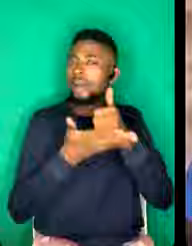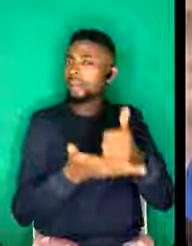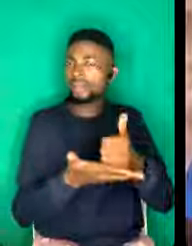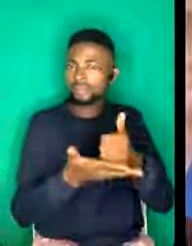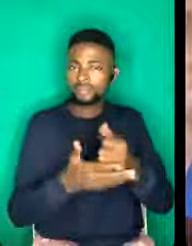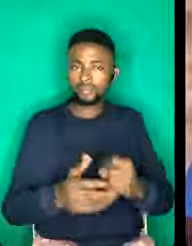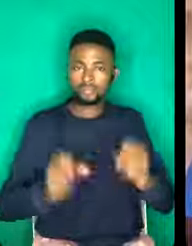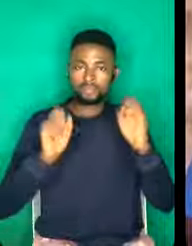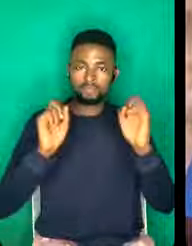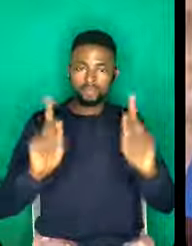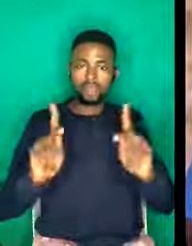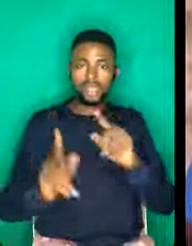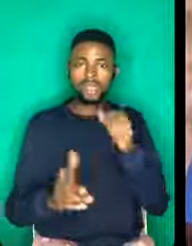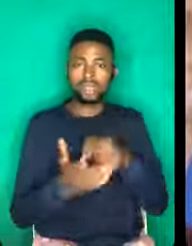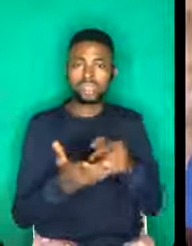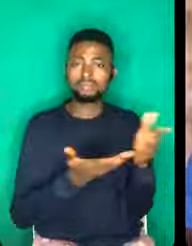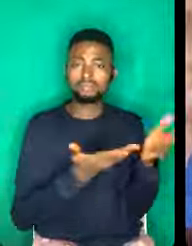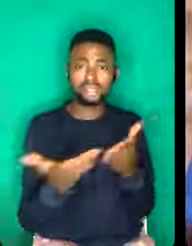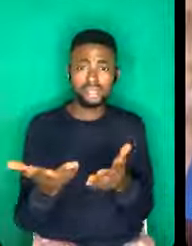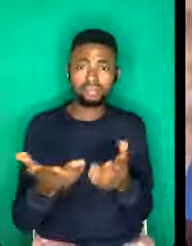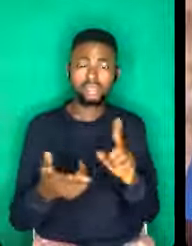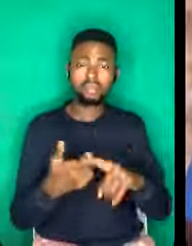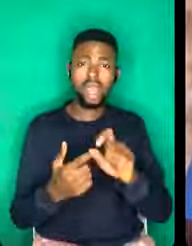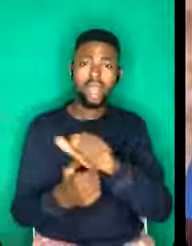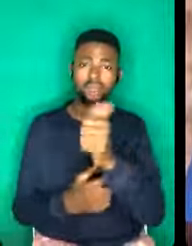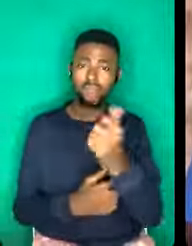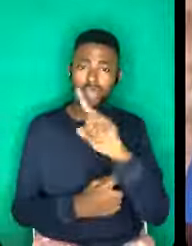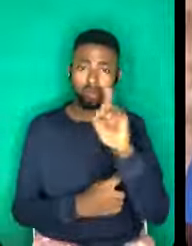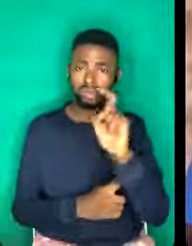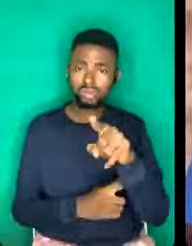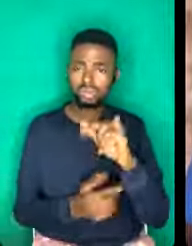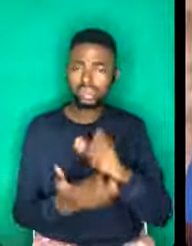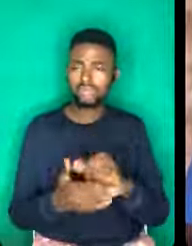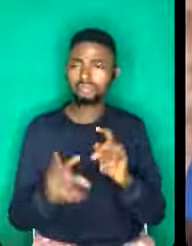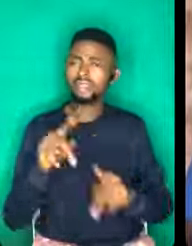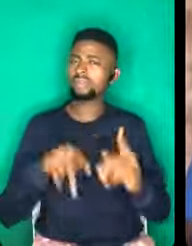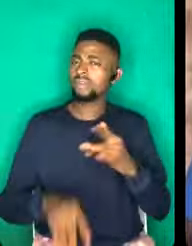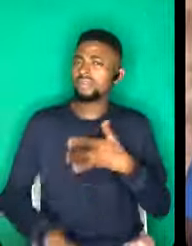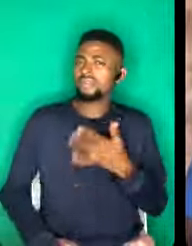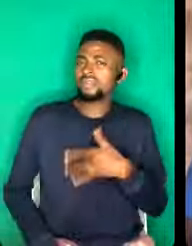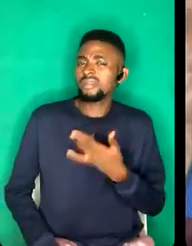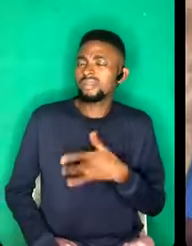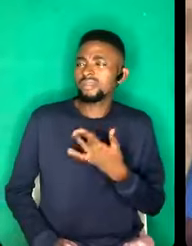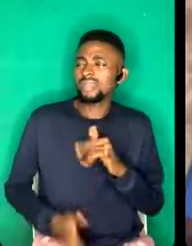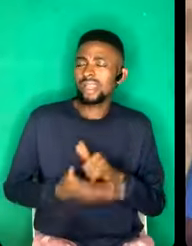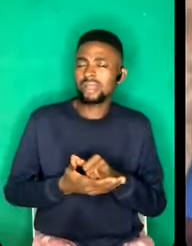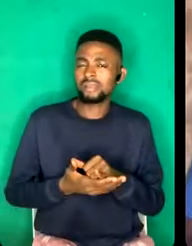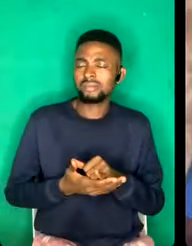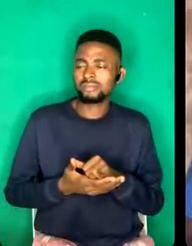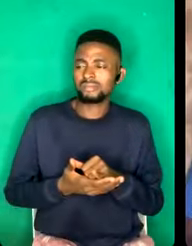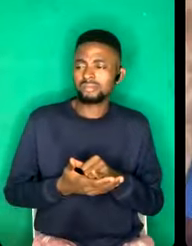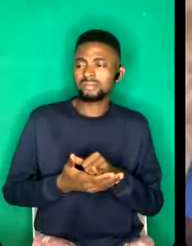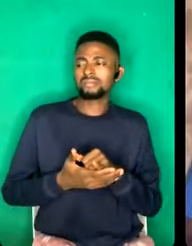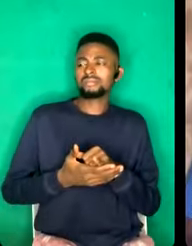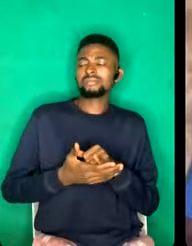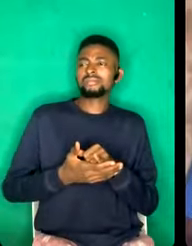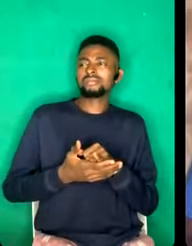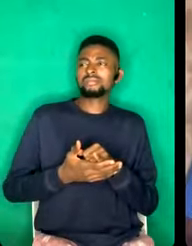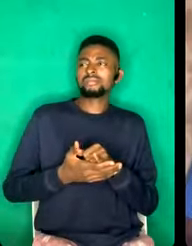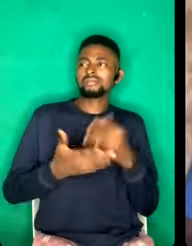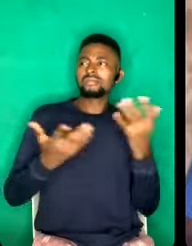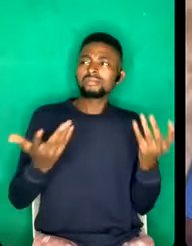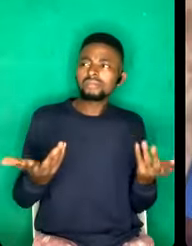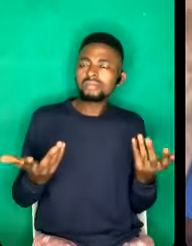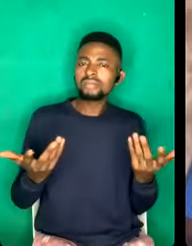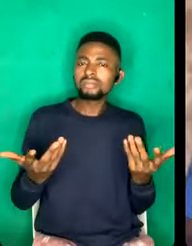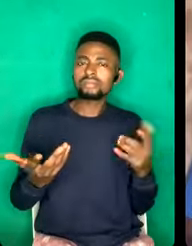a very dicey question where people feel that, oh, number one, minus this, there's this